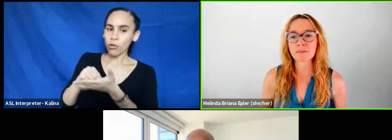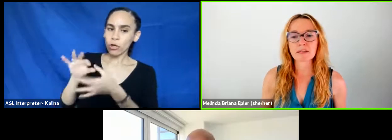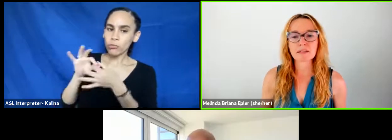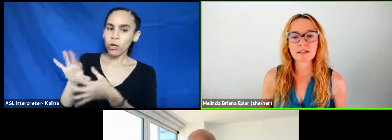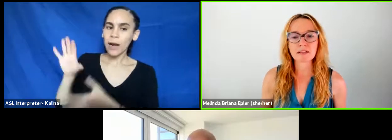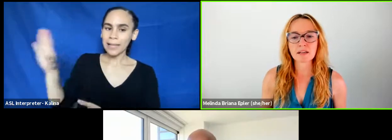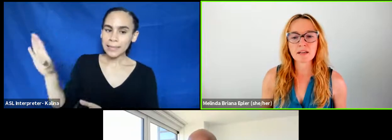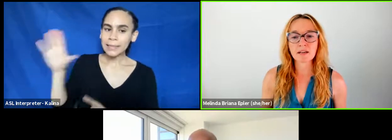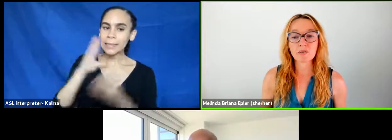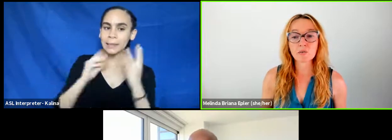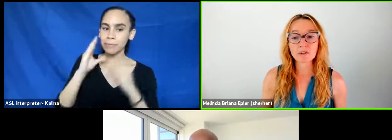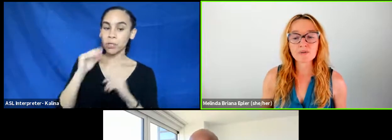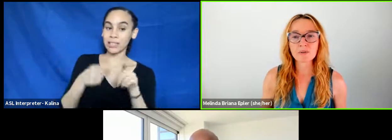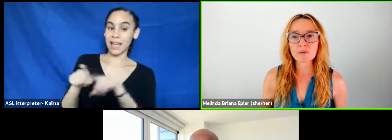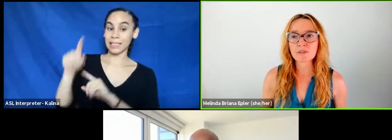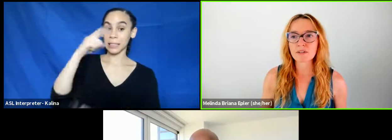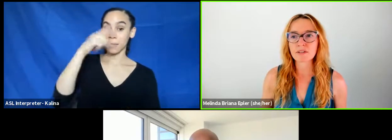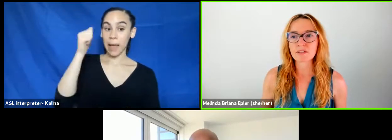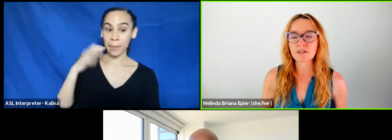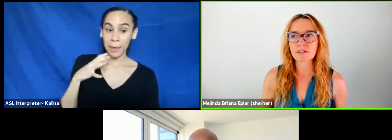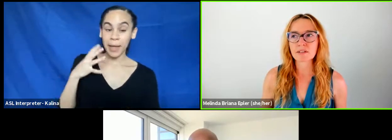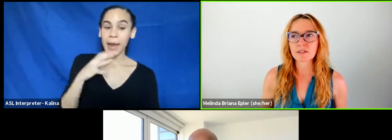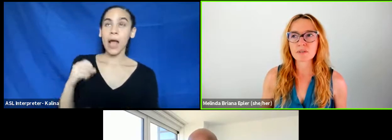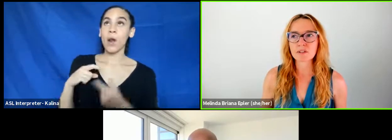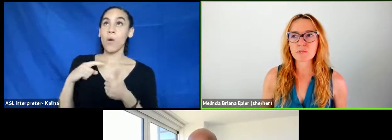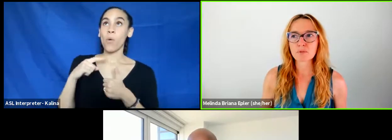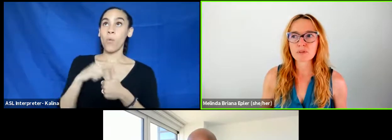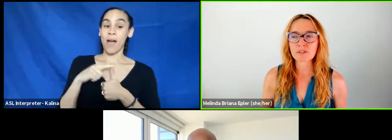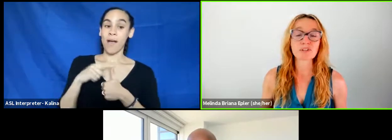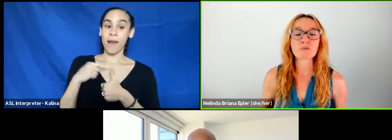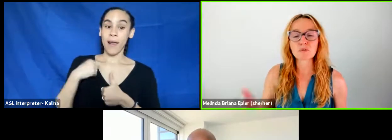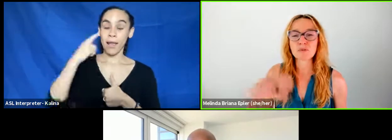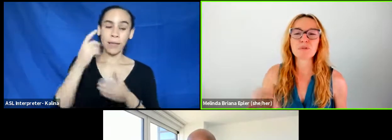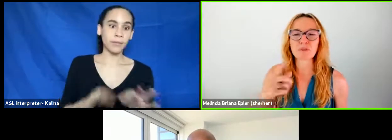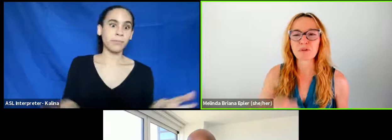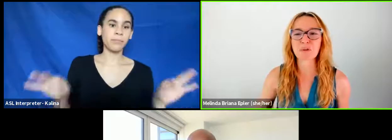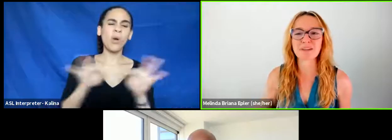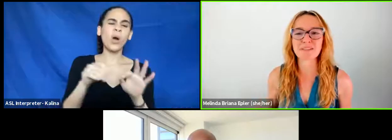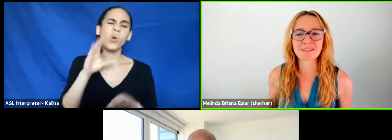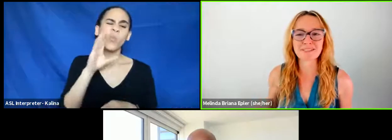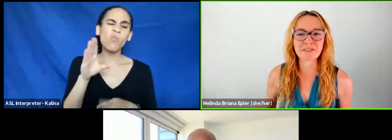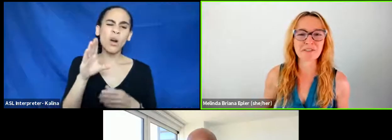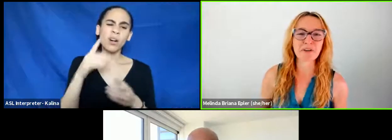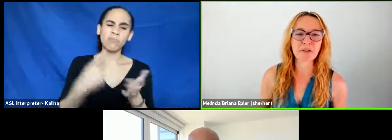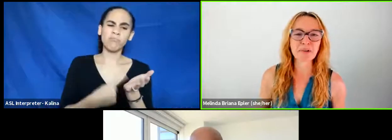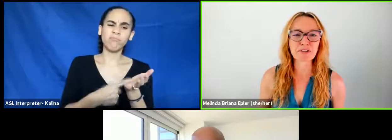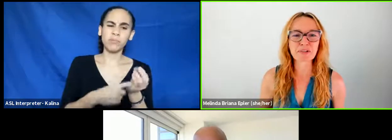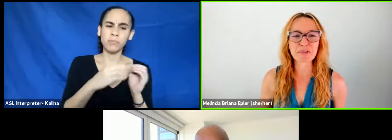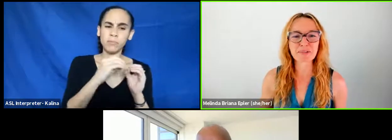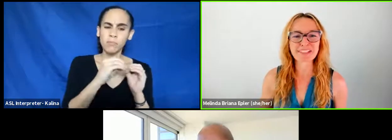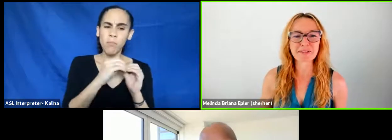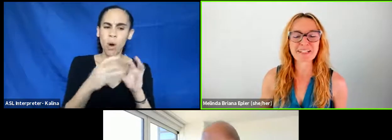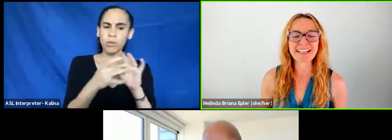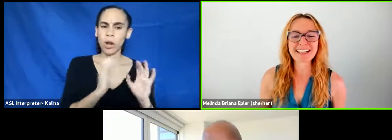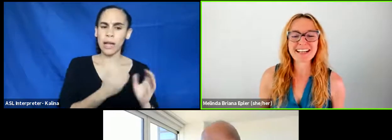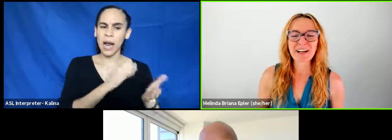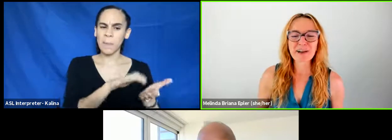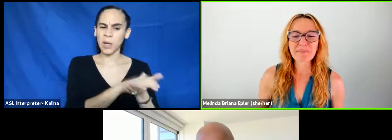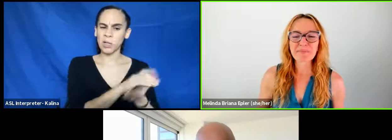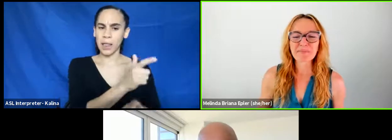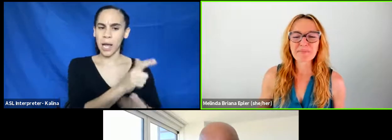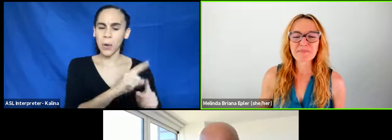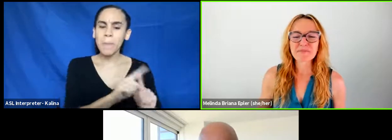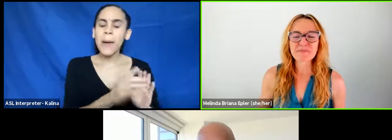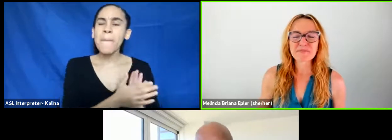as a Black man. And one of those, I think, is really important to touch on. We'll circle back on our marriage a little bit more later, but